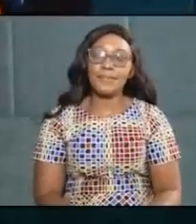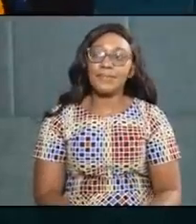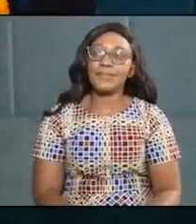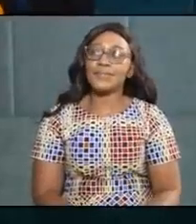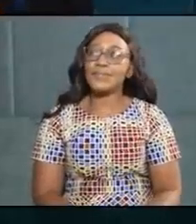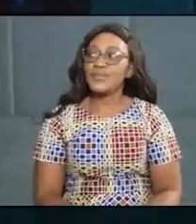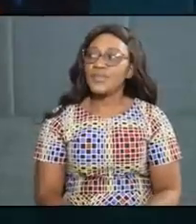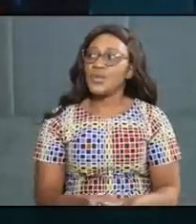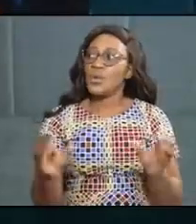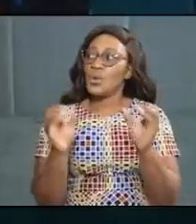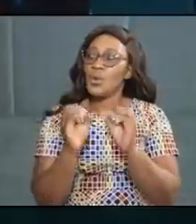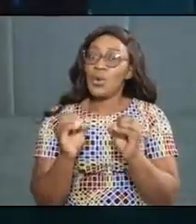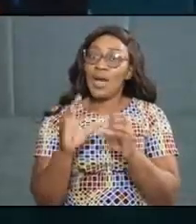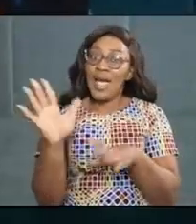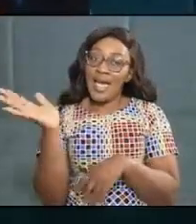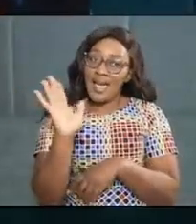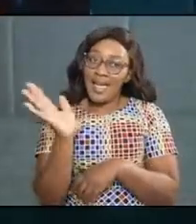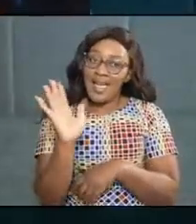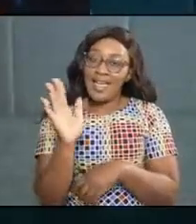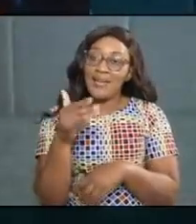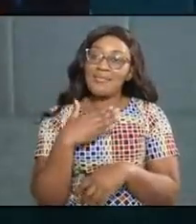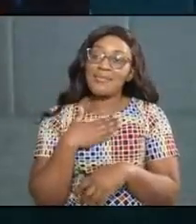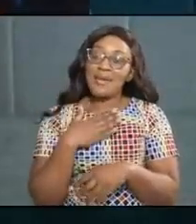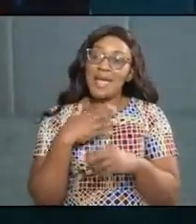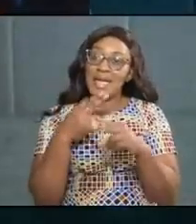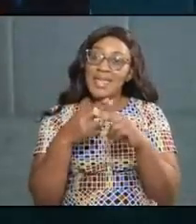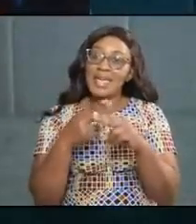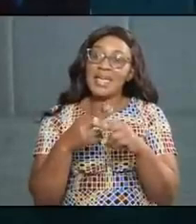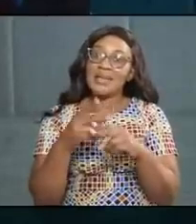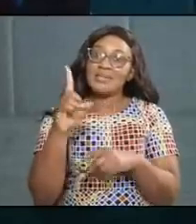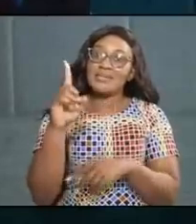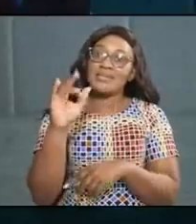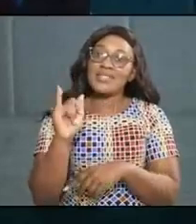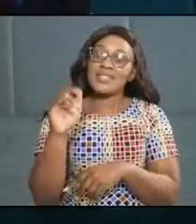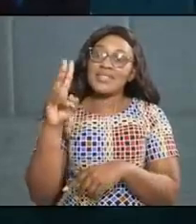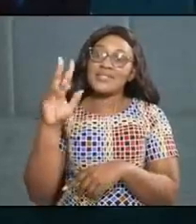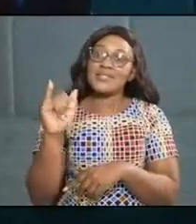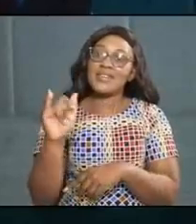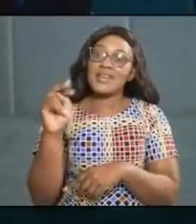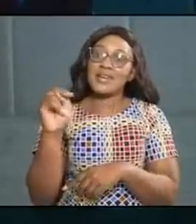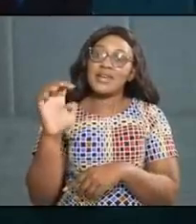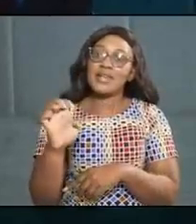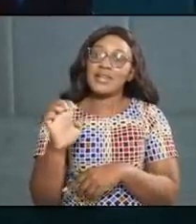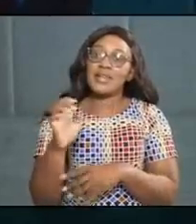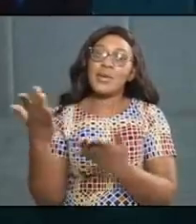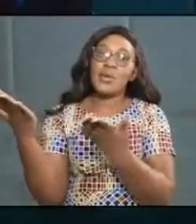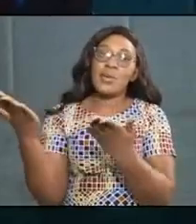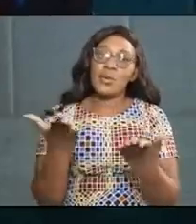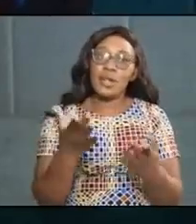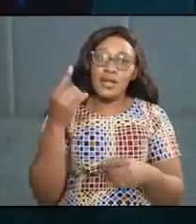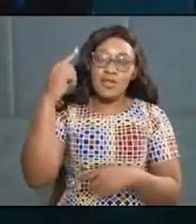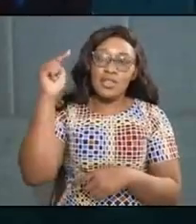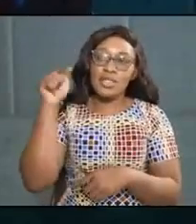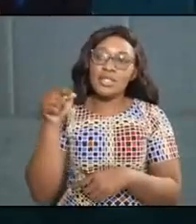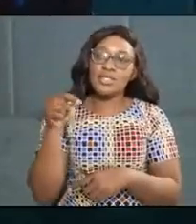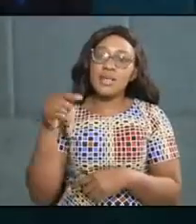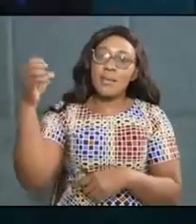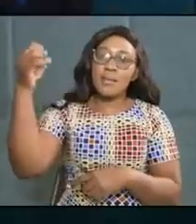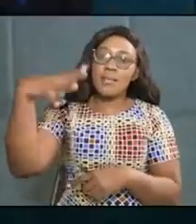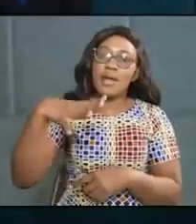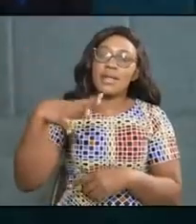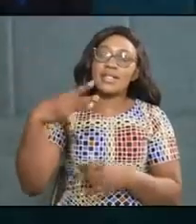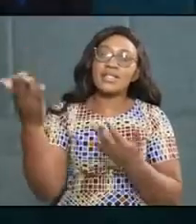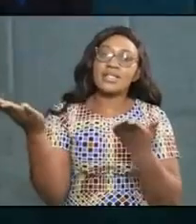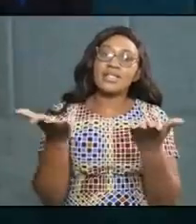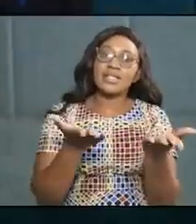Oh, hi there. My name is Divine, and welcome to another bright Sabbath morning where we get to listen